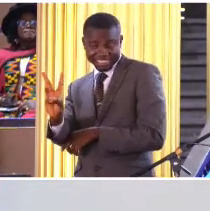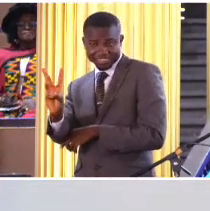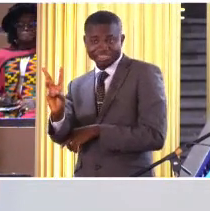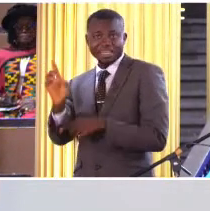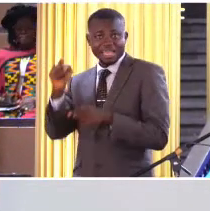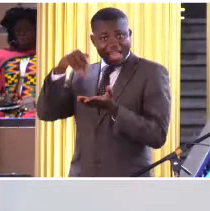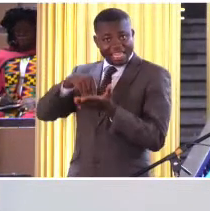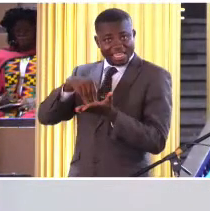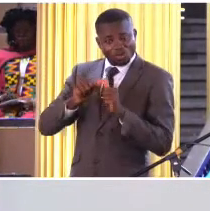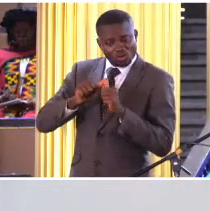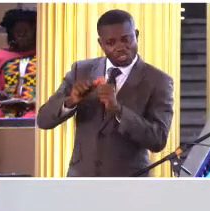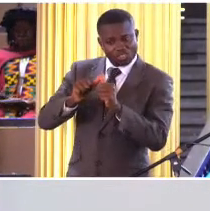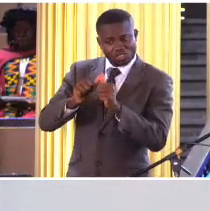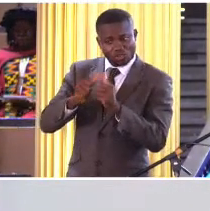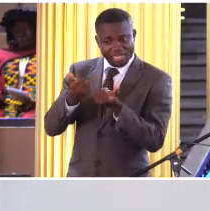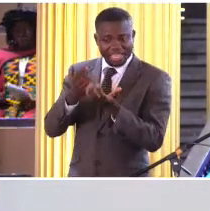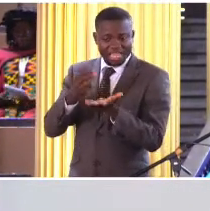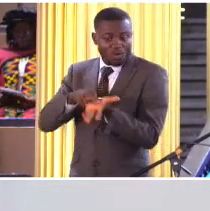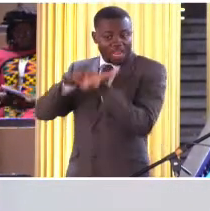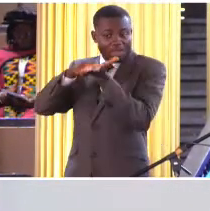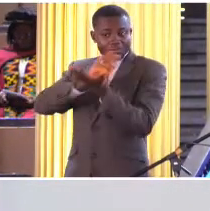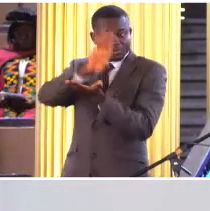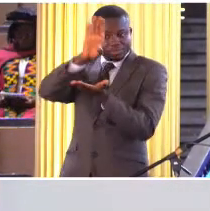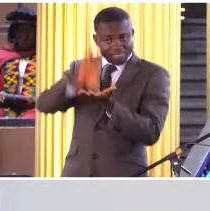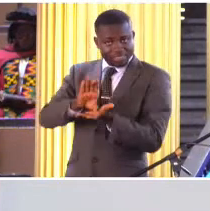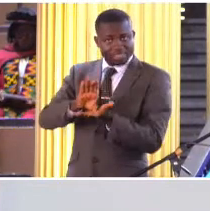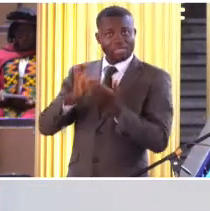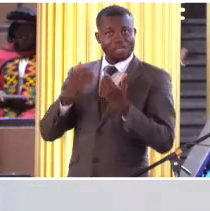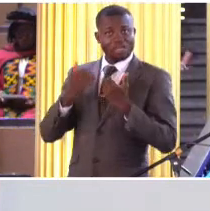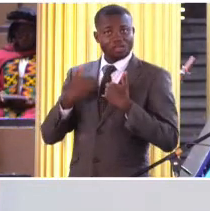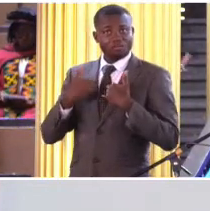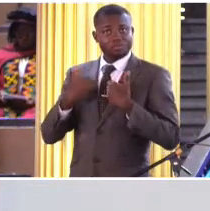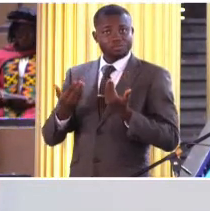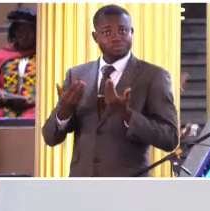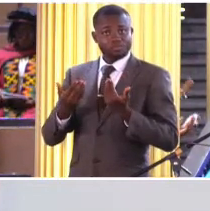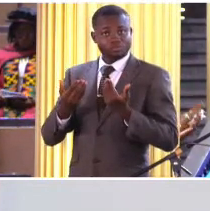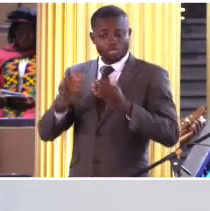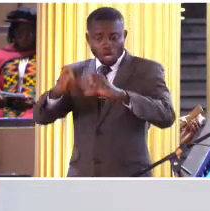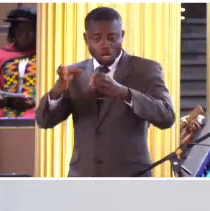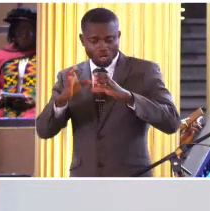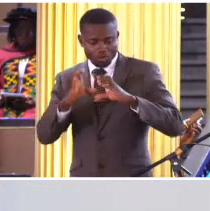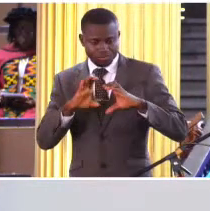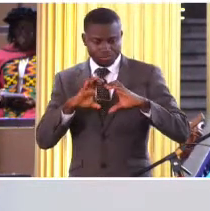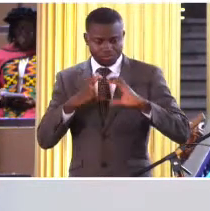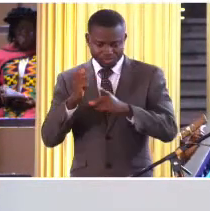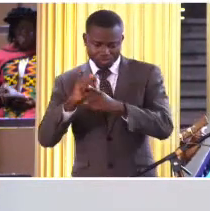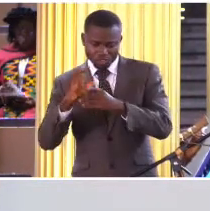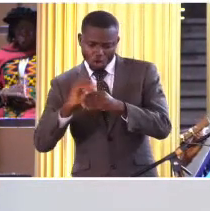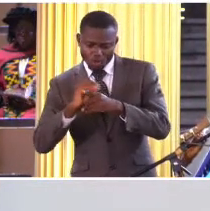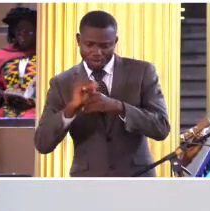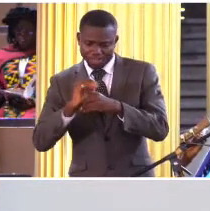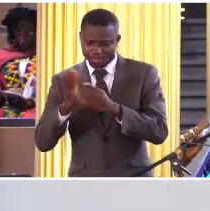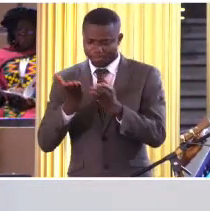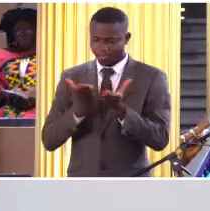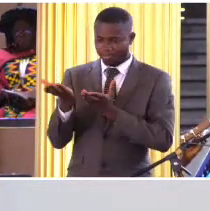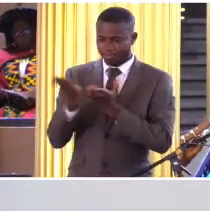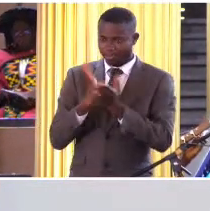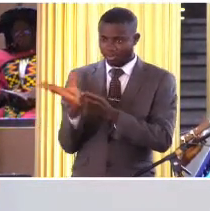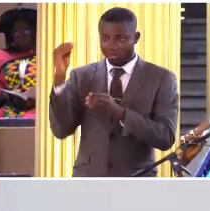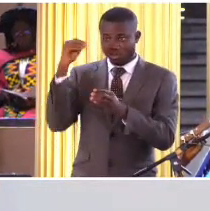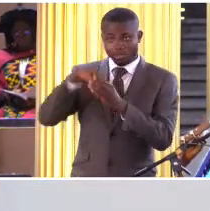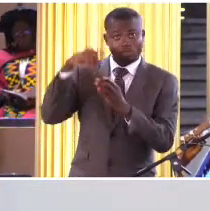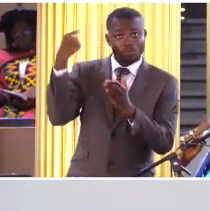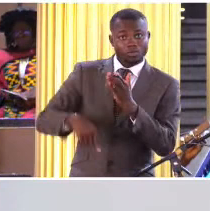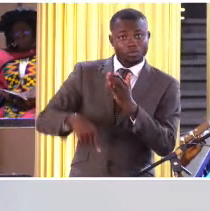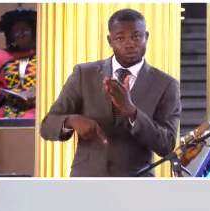Benedict Rehabilitation Center, he actively participated in community-oriented services, including the Prevention